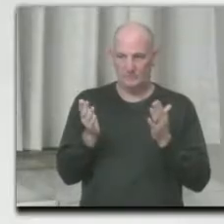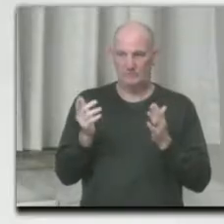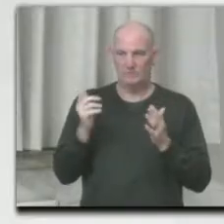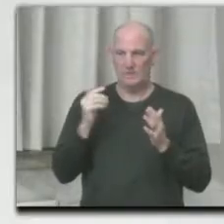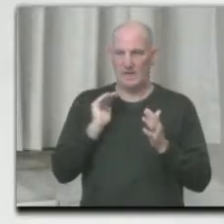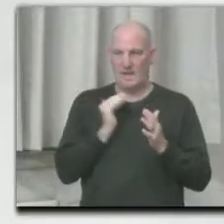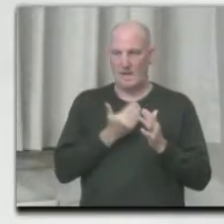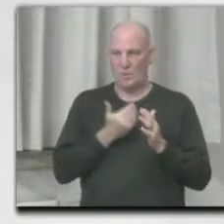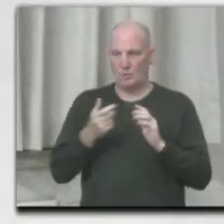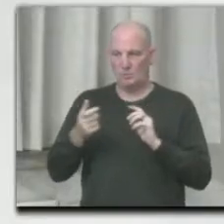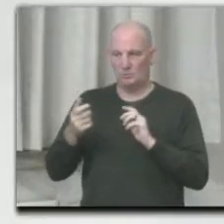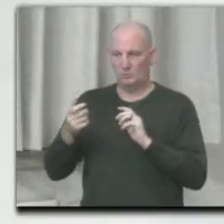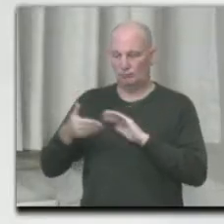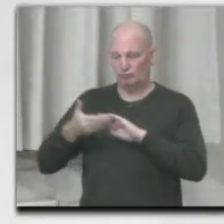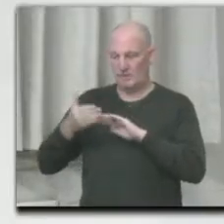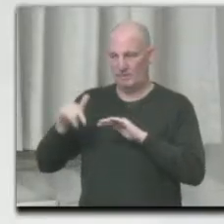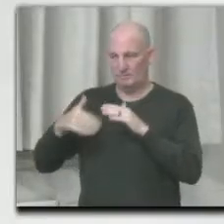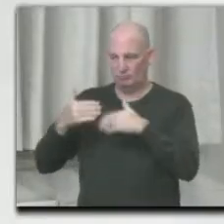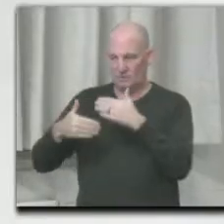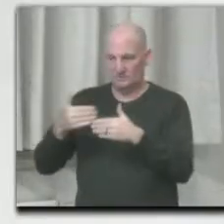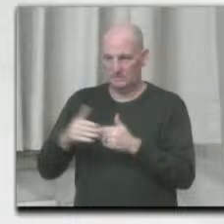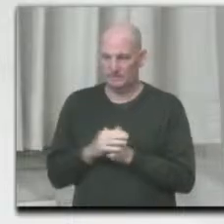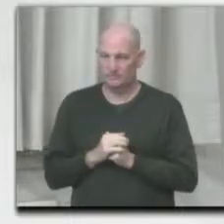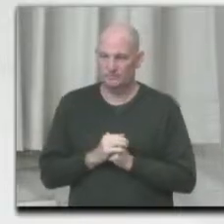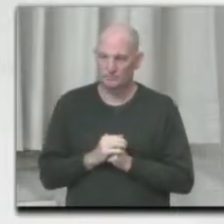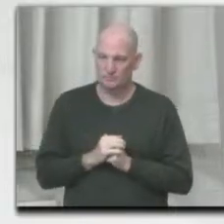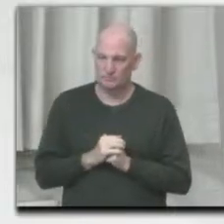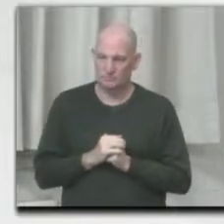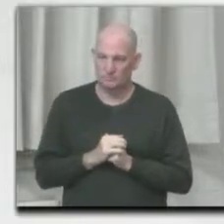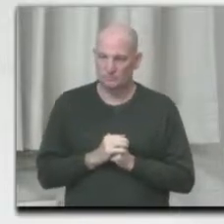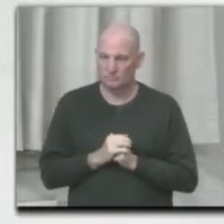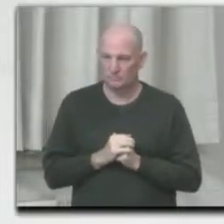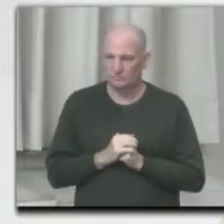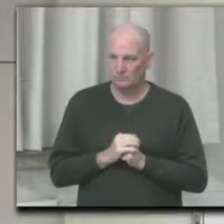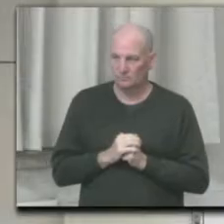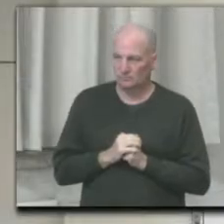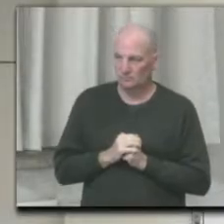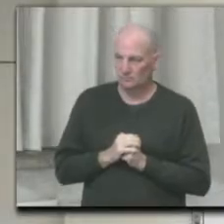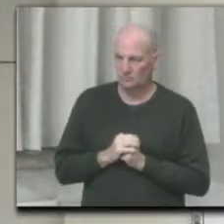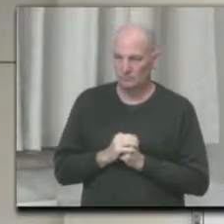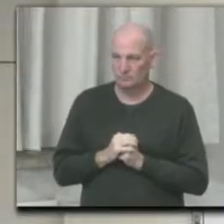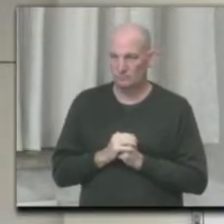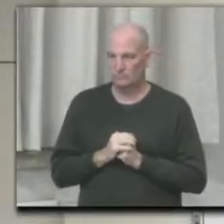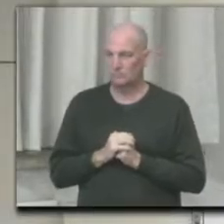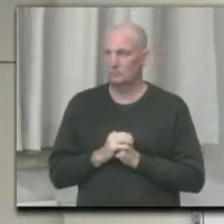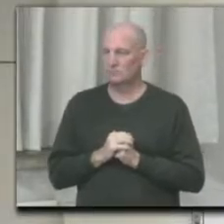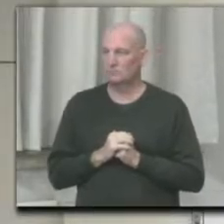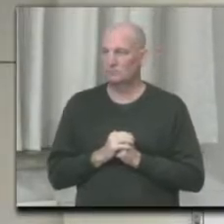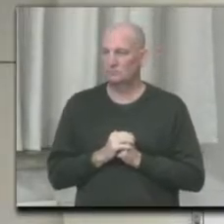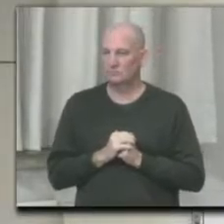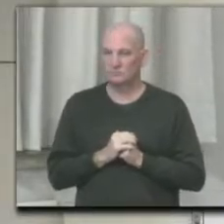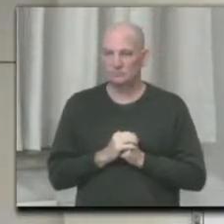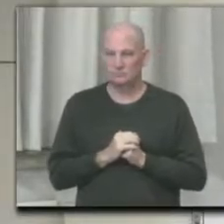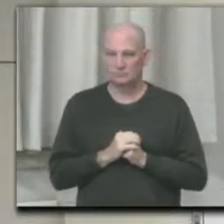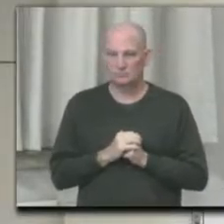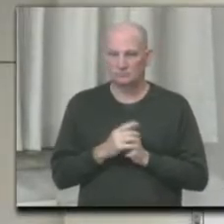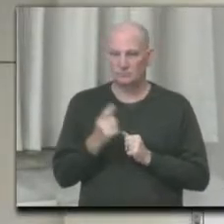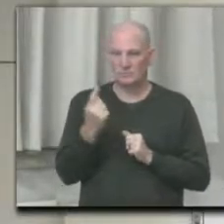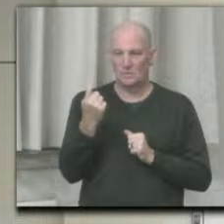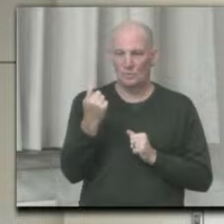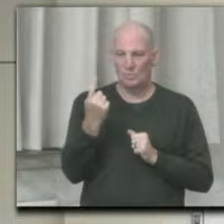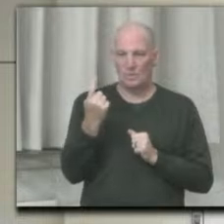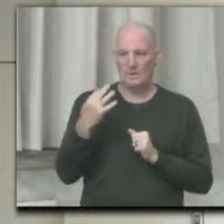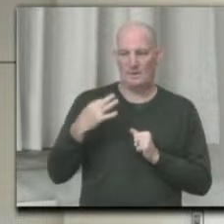process. Mr. Chair, I apologize, Mr. Chair. Point of parliamentary procedure. As there's only one candidate,